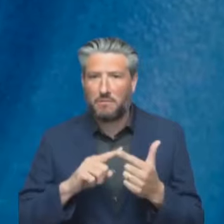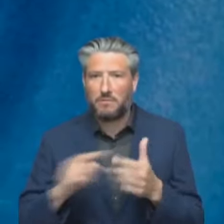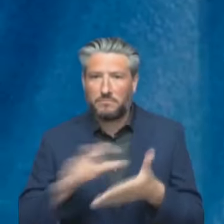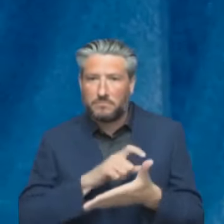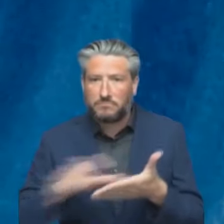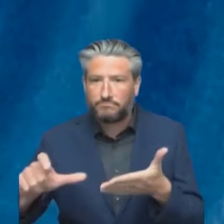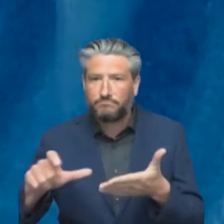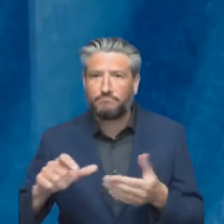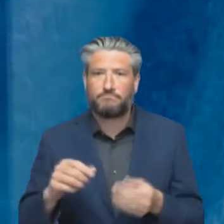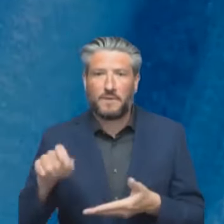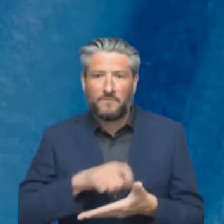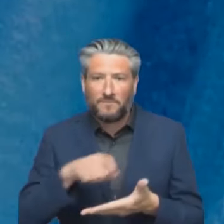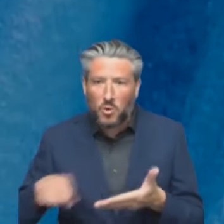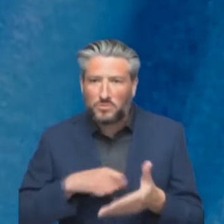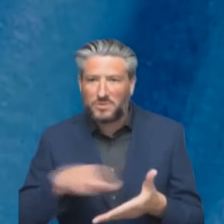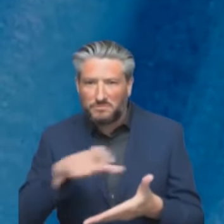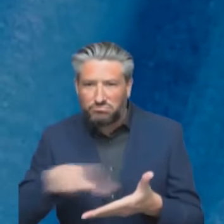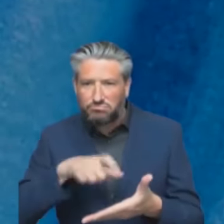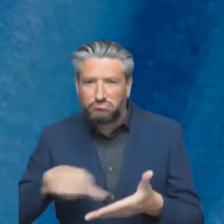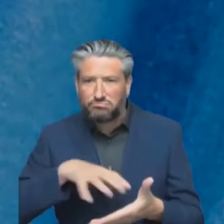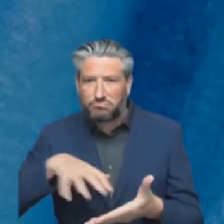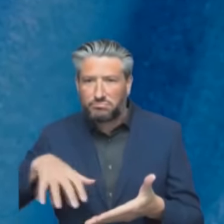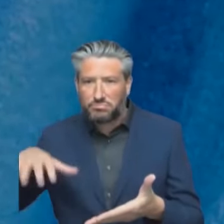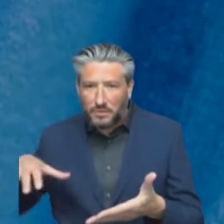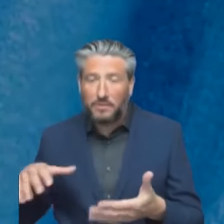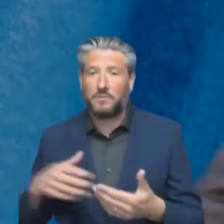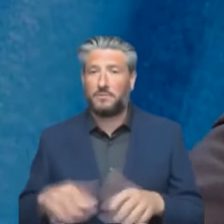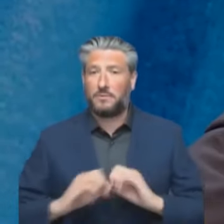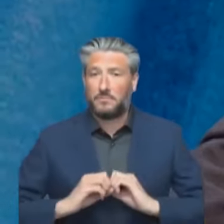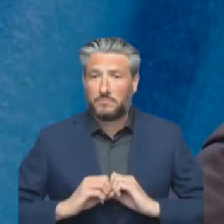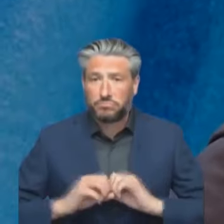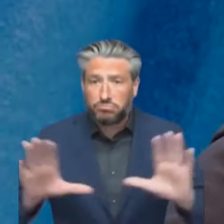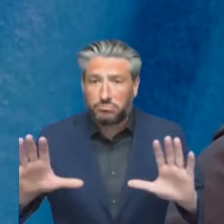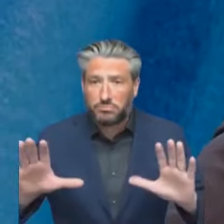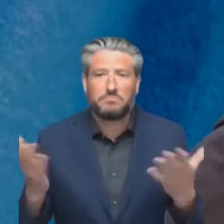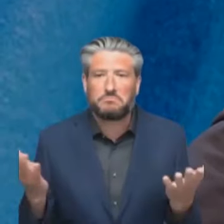required documentation for this meeting, have been made available on the company's website.